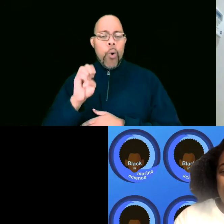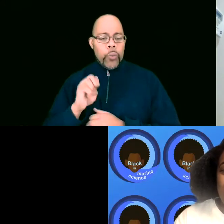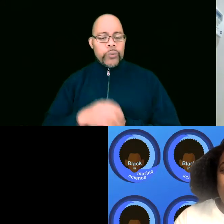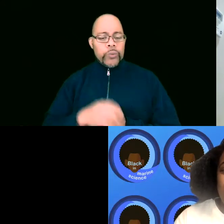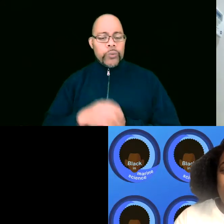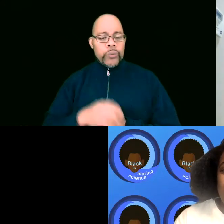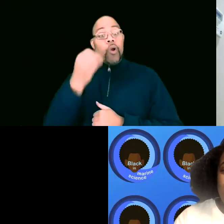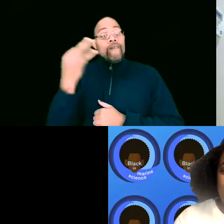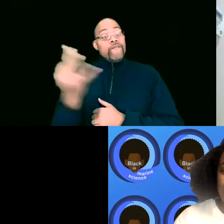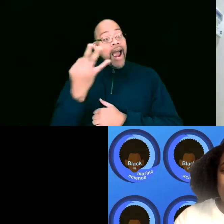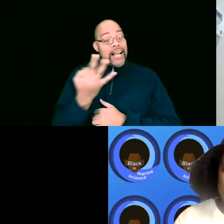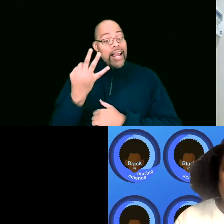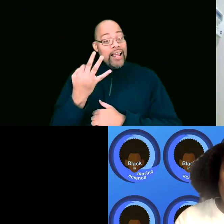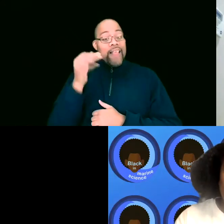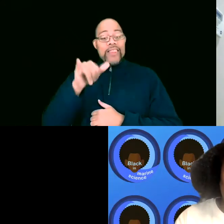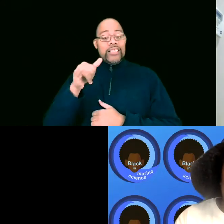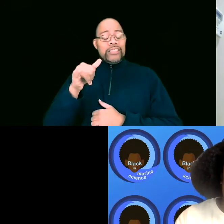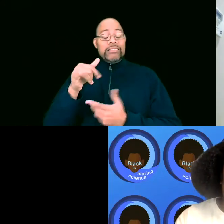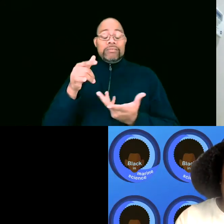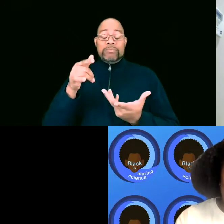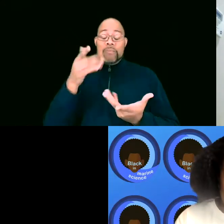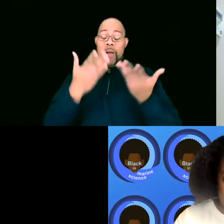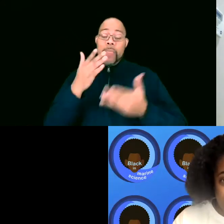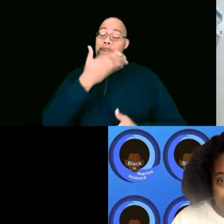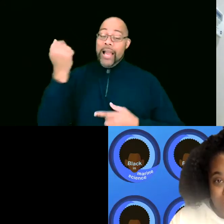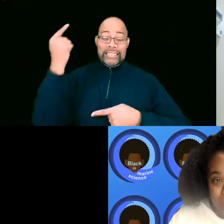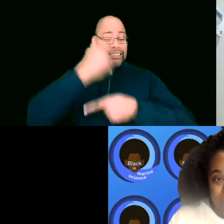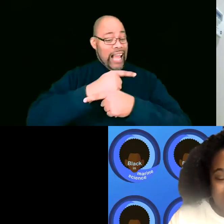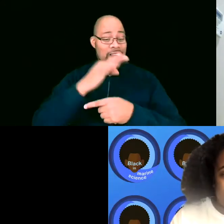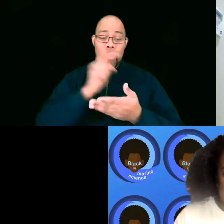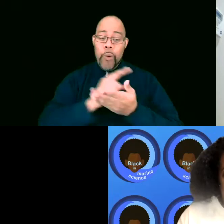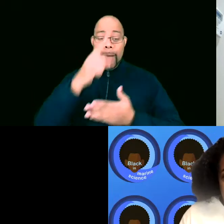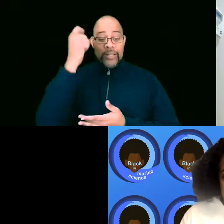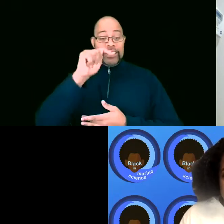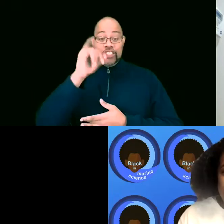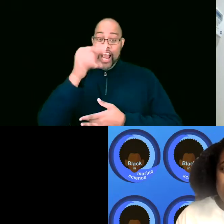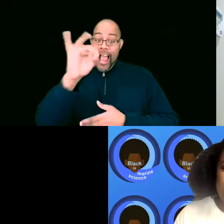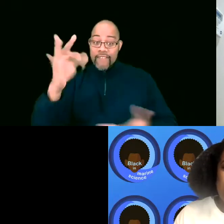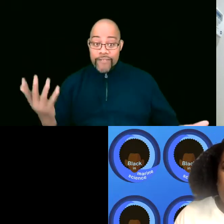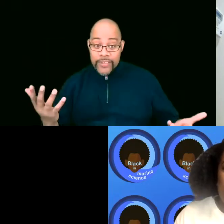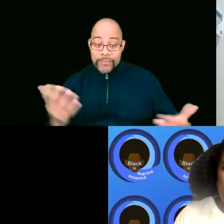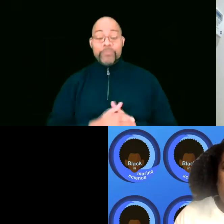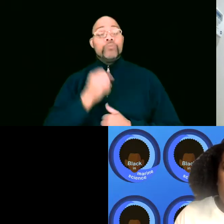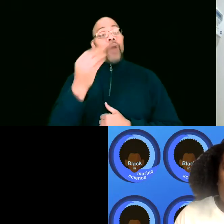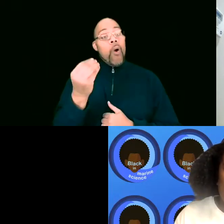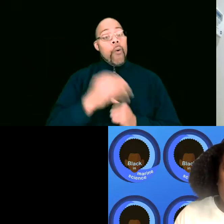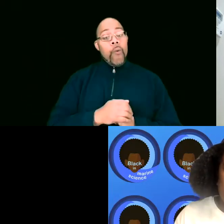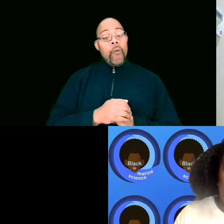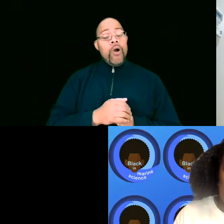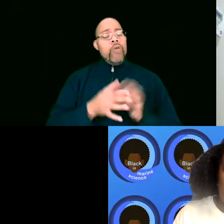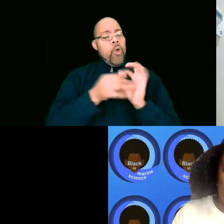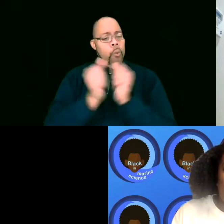So Friday, this is arguably the best day of the week because TGIF, right? So along